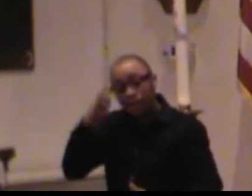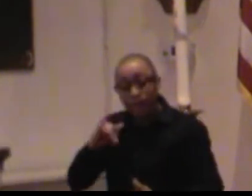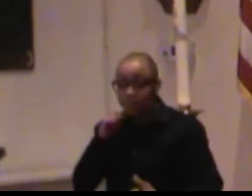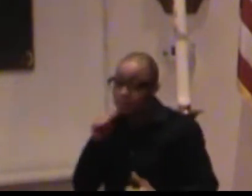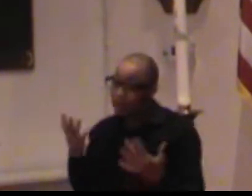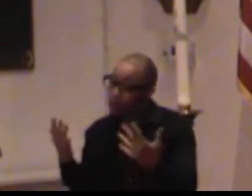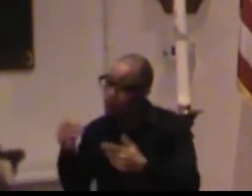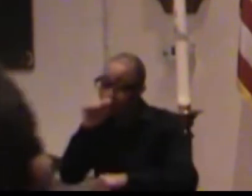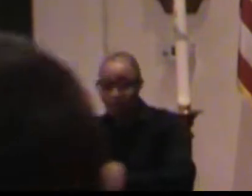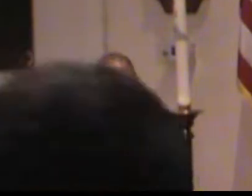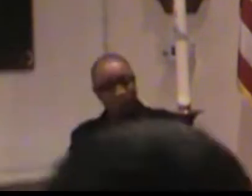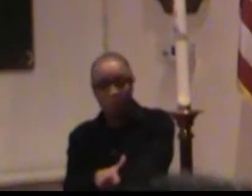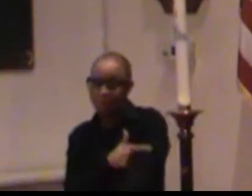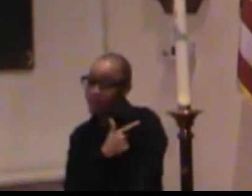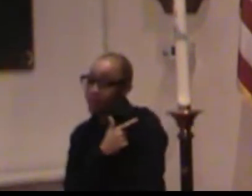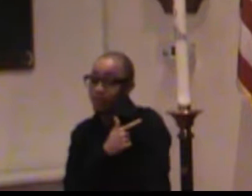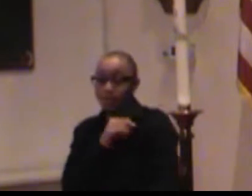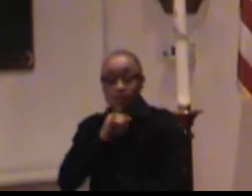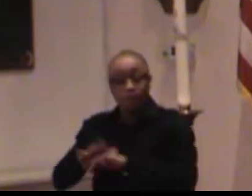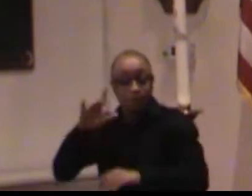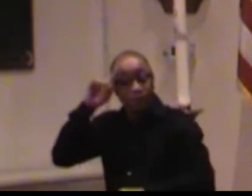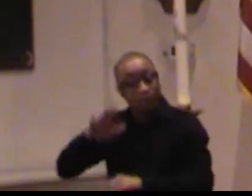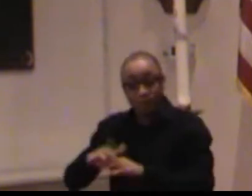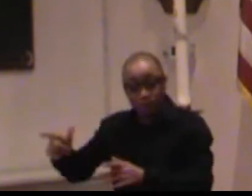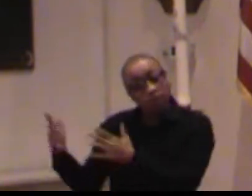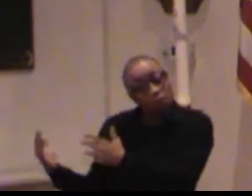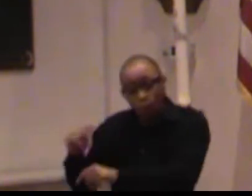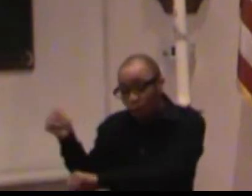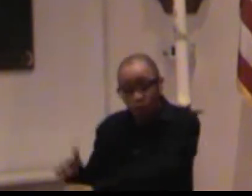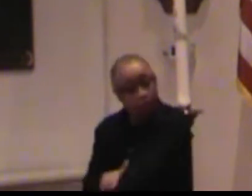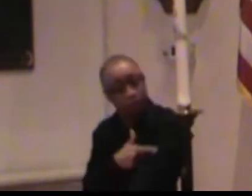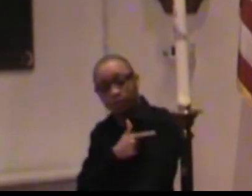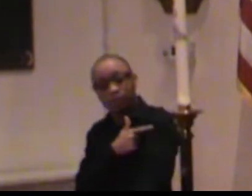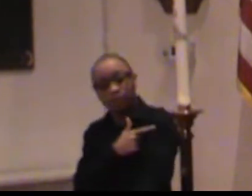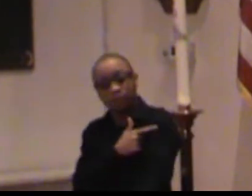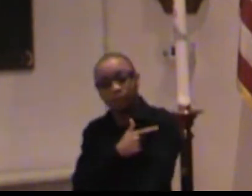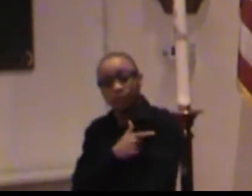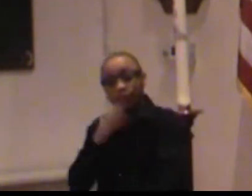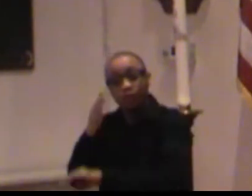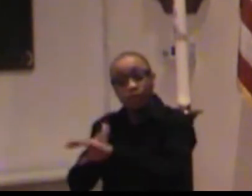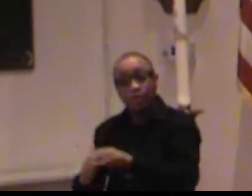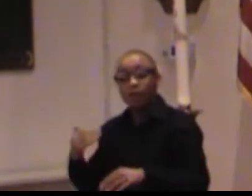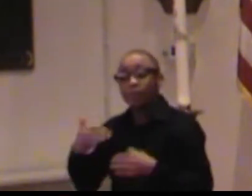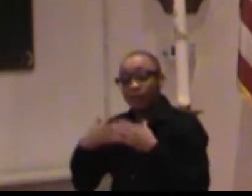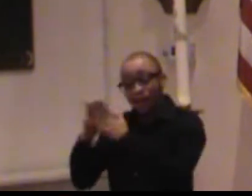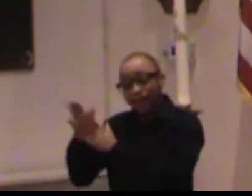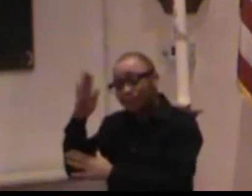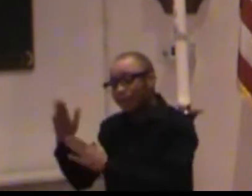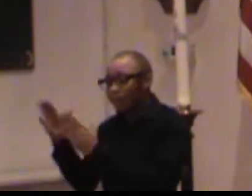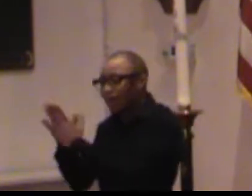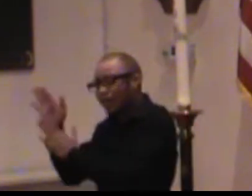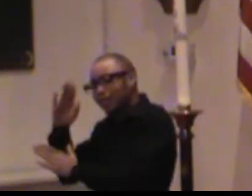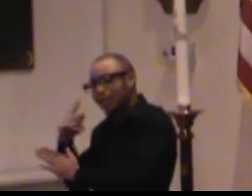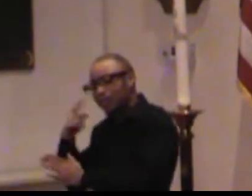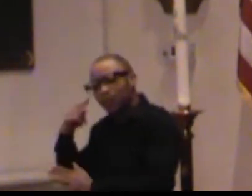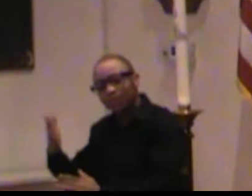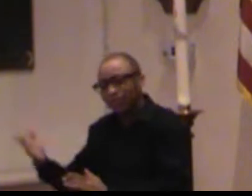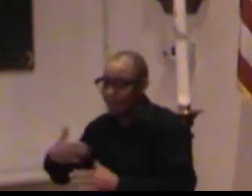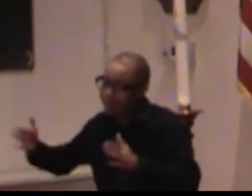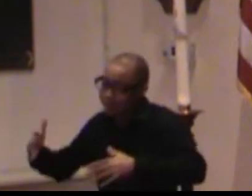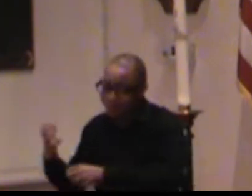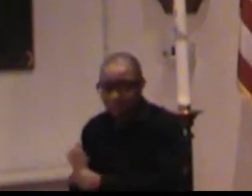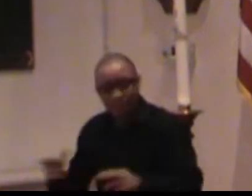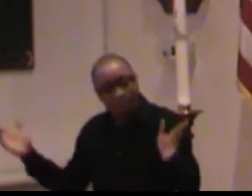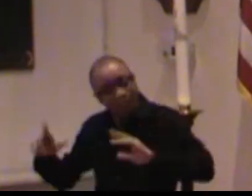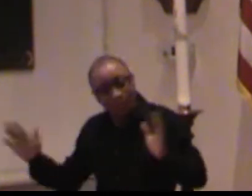to wait any longer. I don't believe you need to wait any longer. Some of us have asked God for things and we haven't